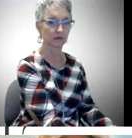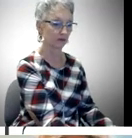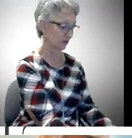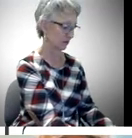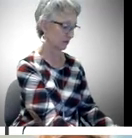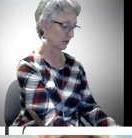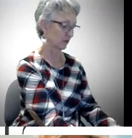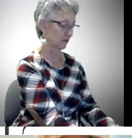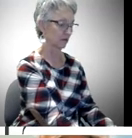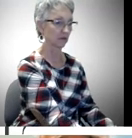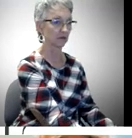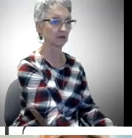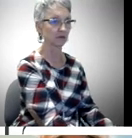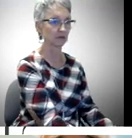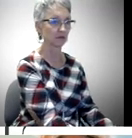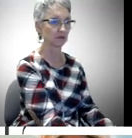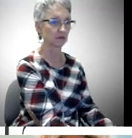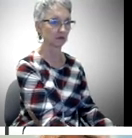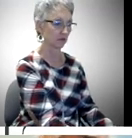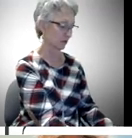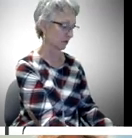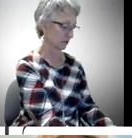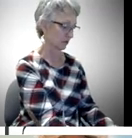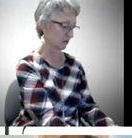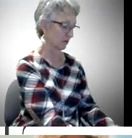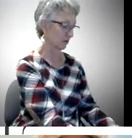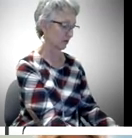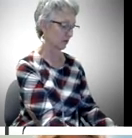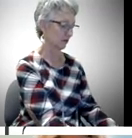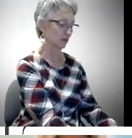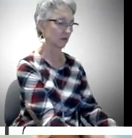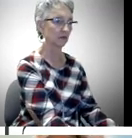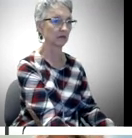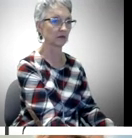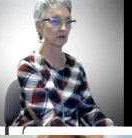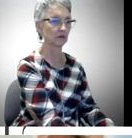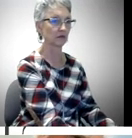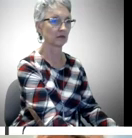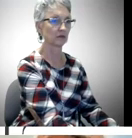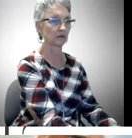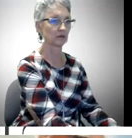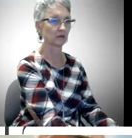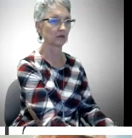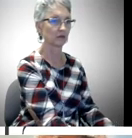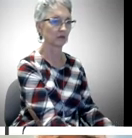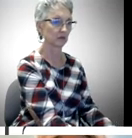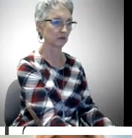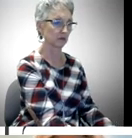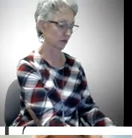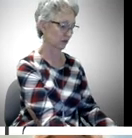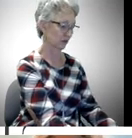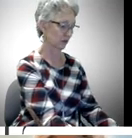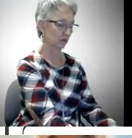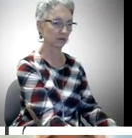only has room for one supporter. More and more, I think there's no problem having more than one supporter. That a person can